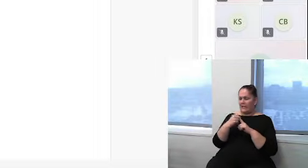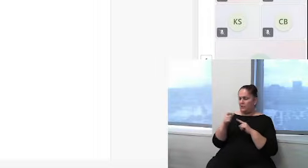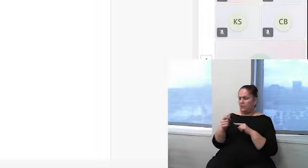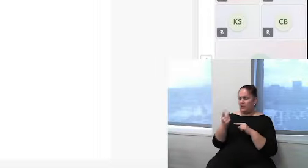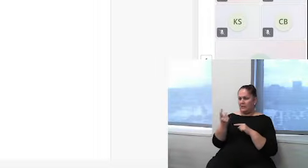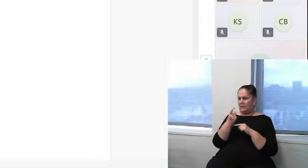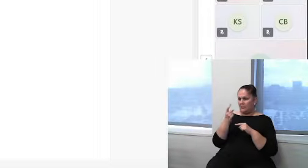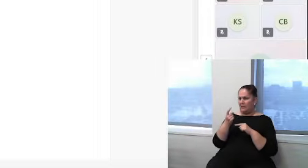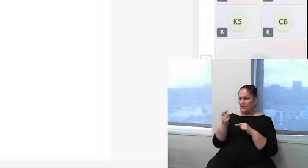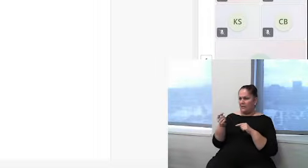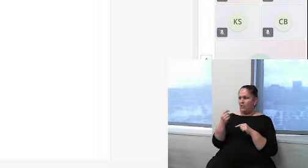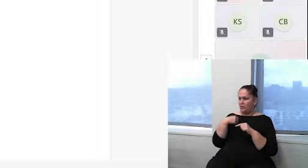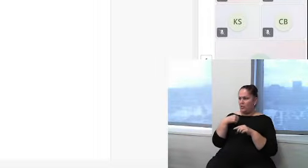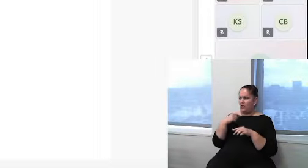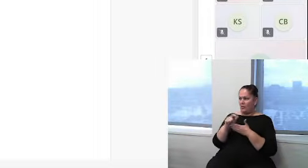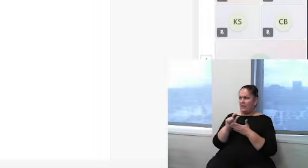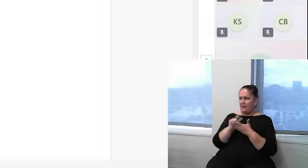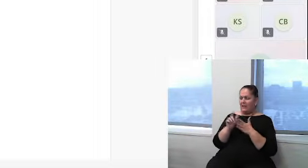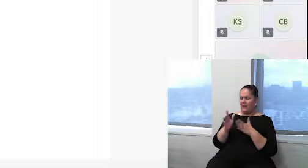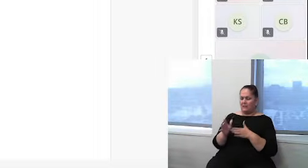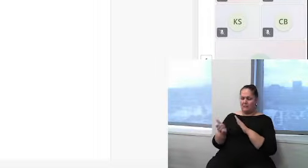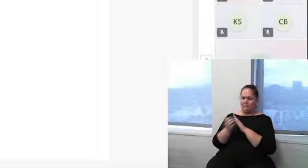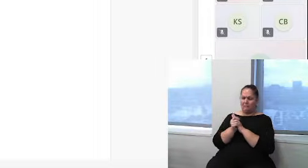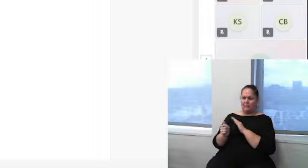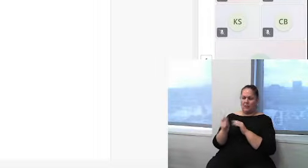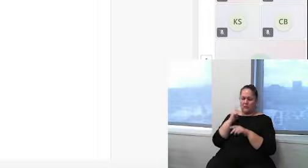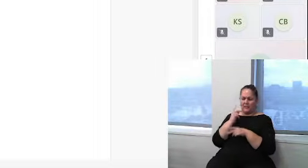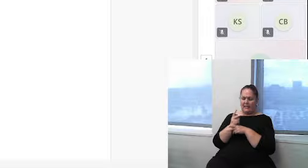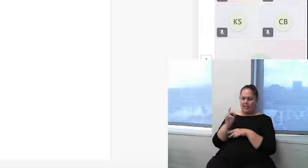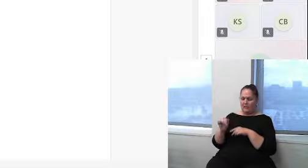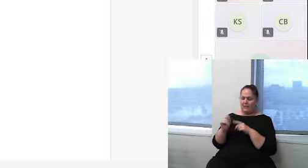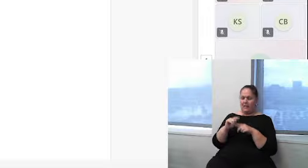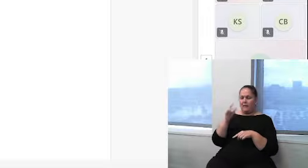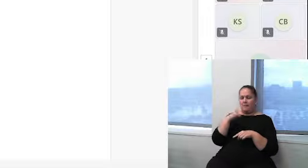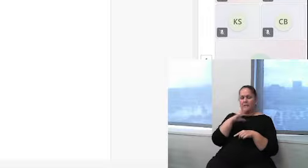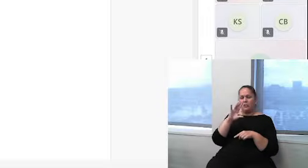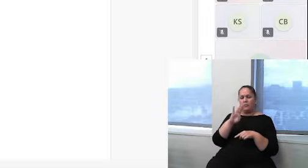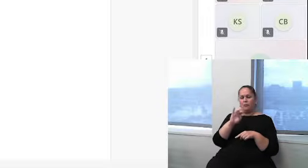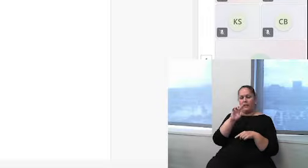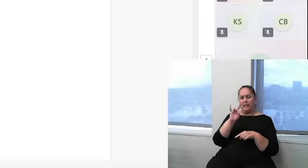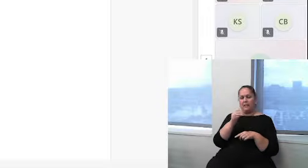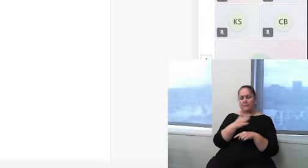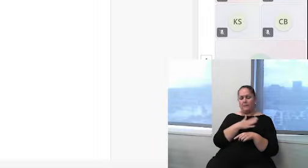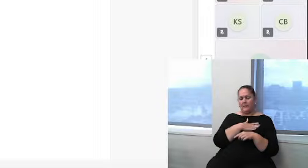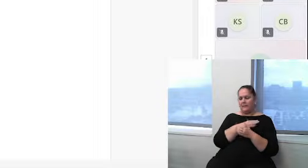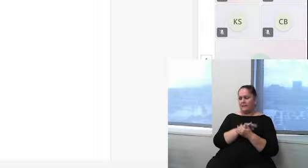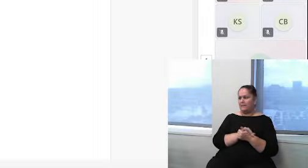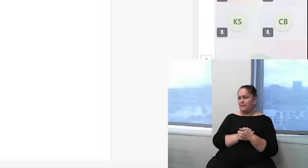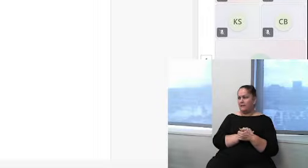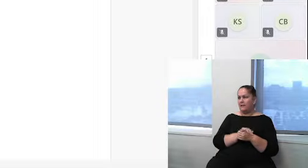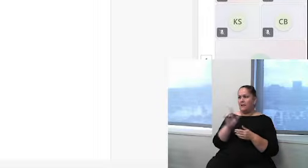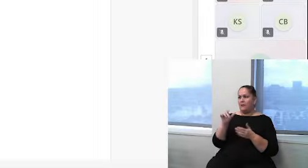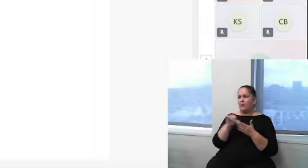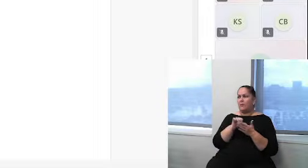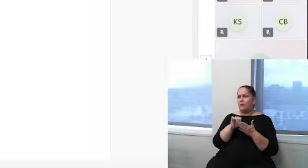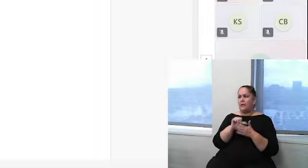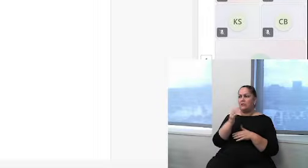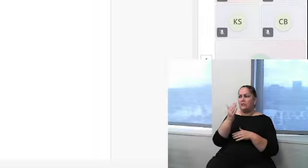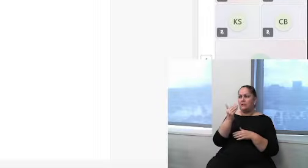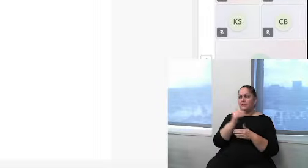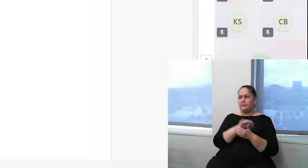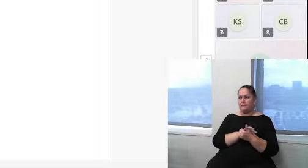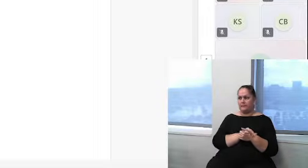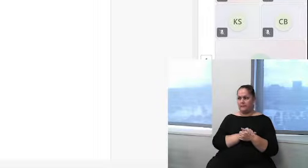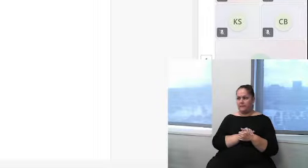worry about whether he's catching you in something. Your counsel, your able counsel will take care of that. Mr. Brady, please. Okay, could the clerk please go